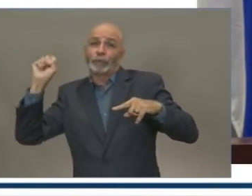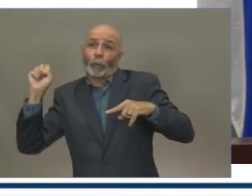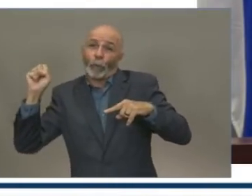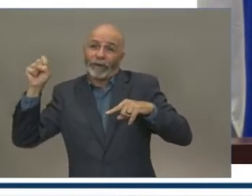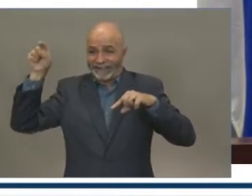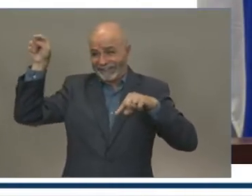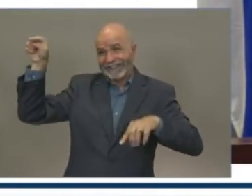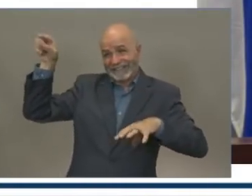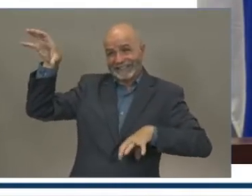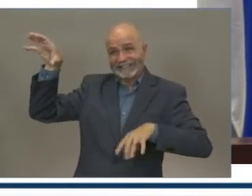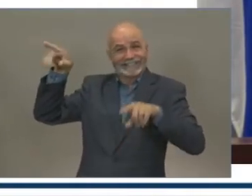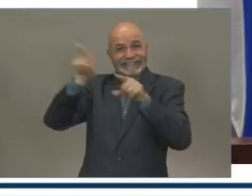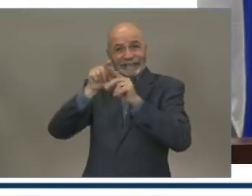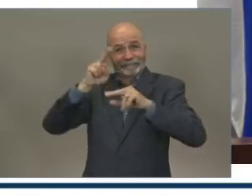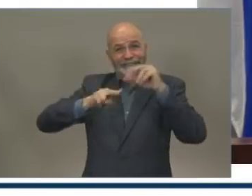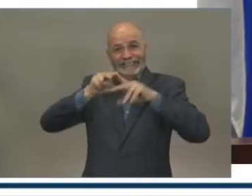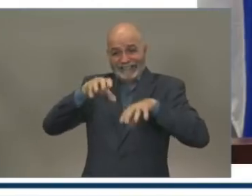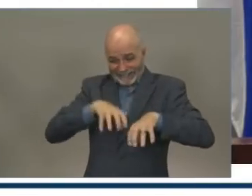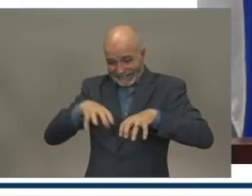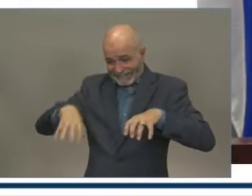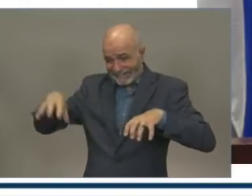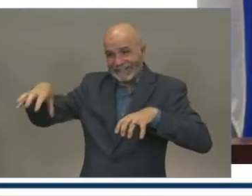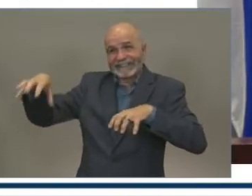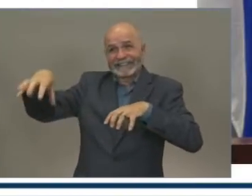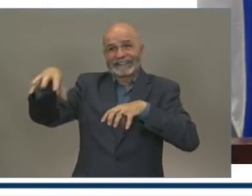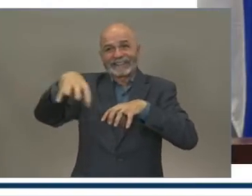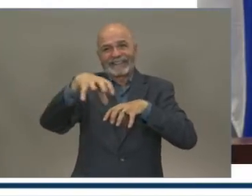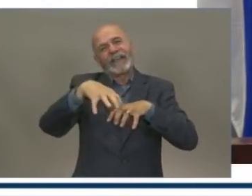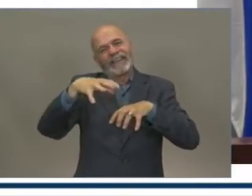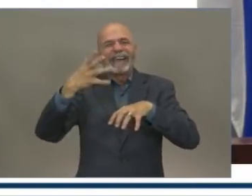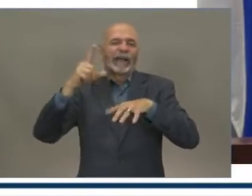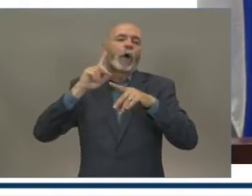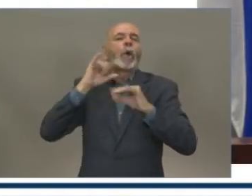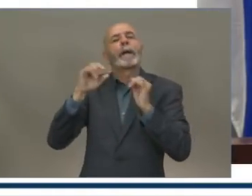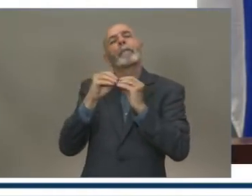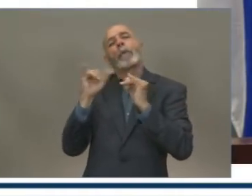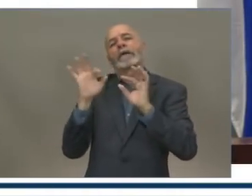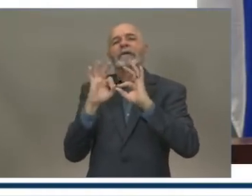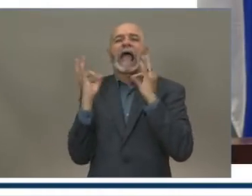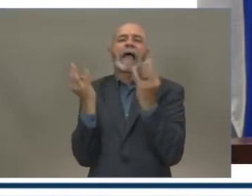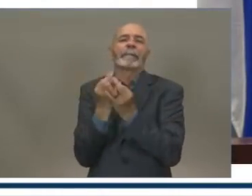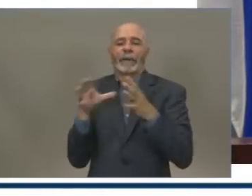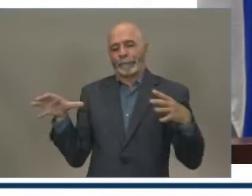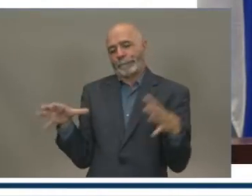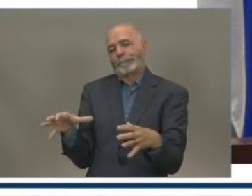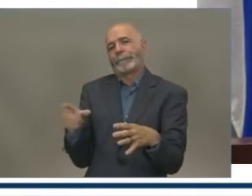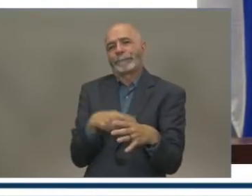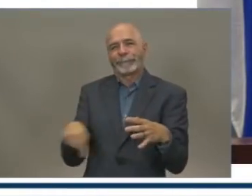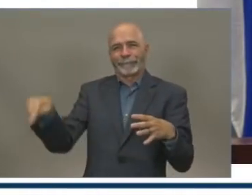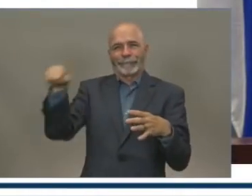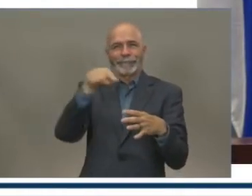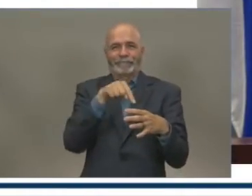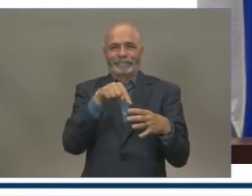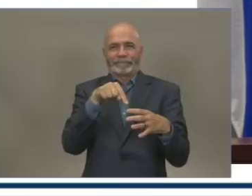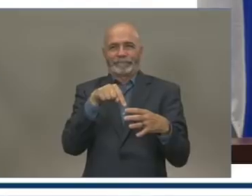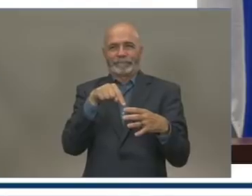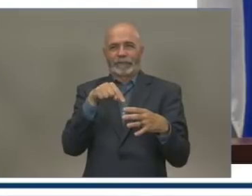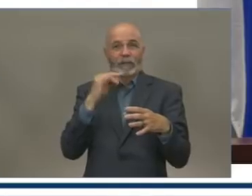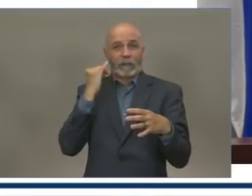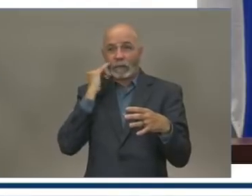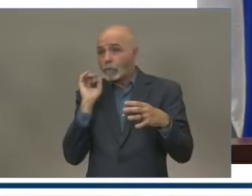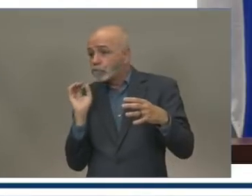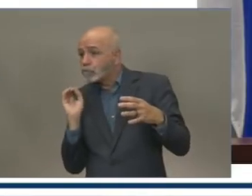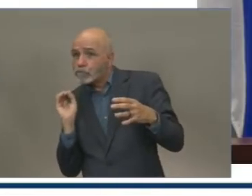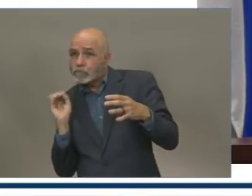are elementary schools, and because of vaccination, we don't have the same issue. There's much more protection in junior highs and high